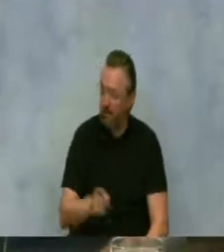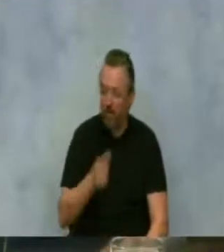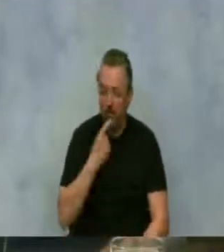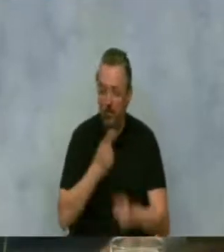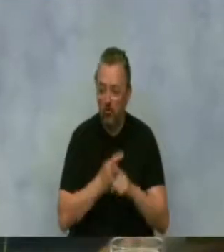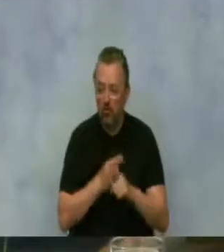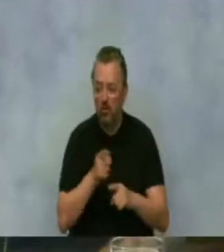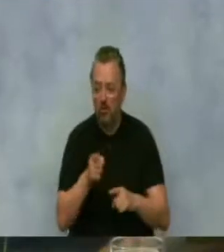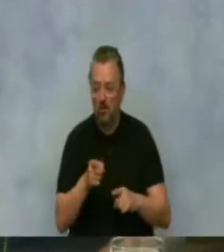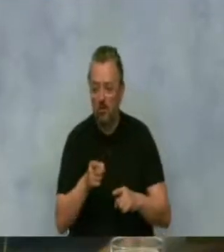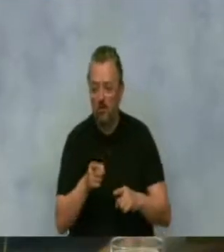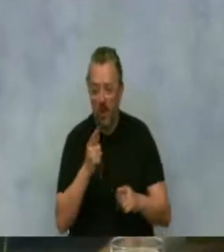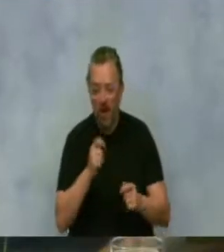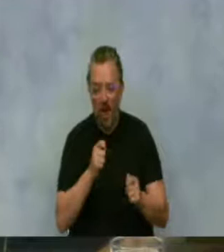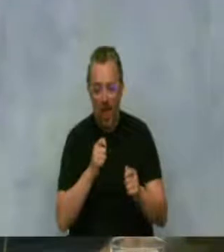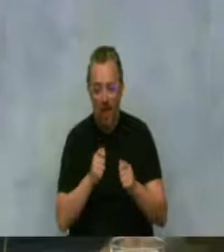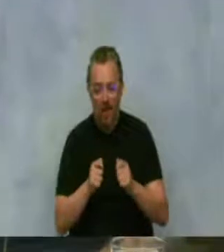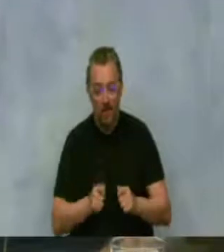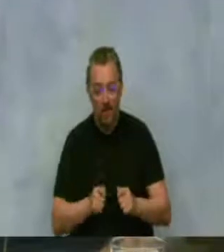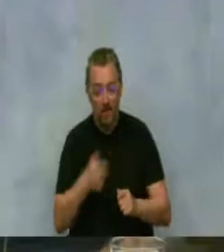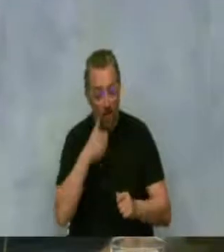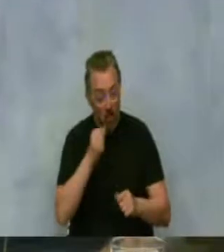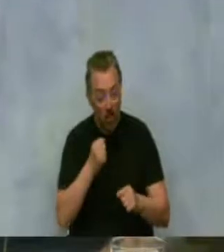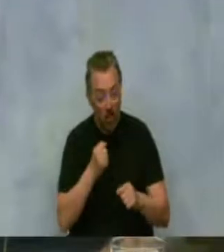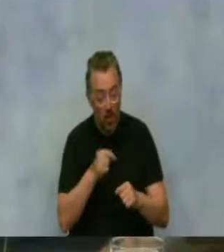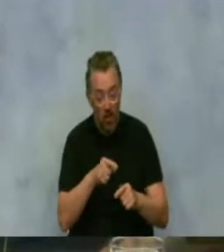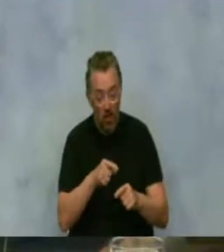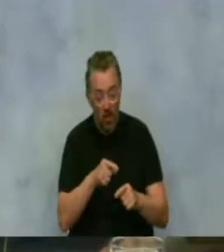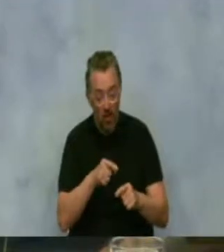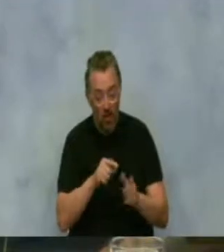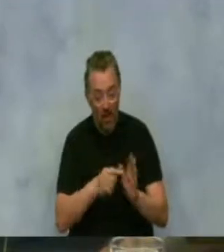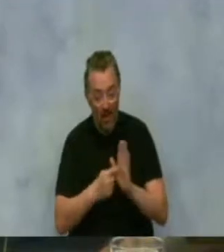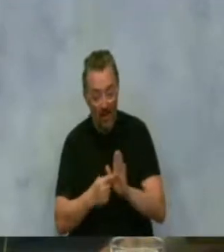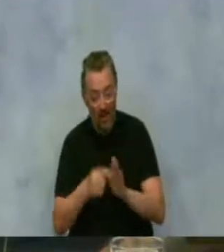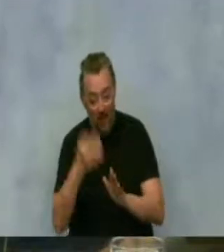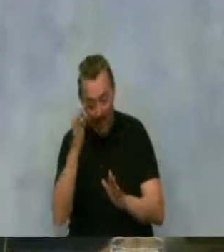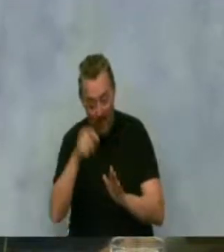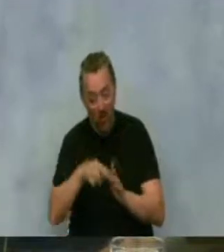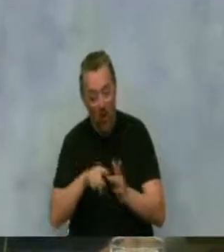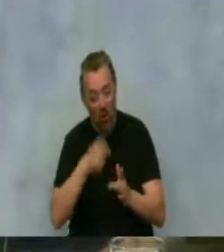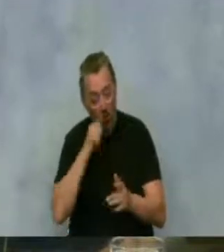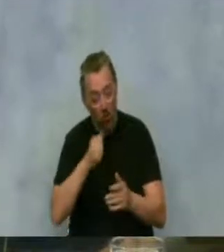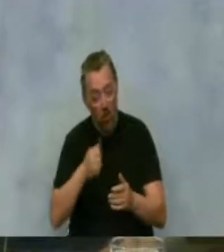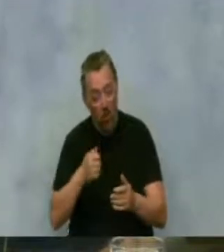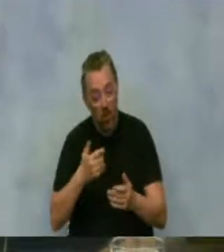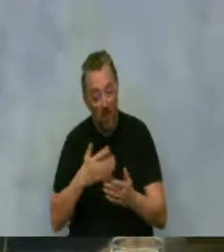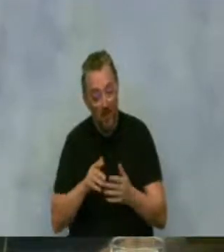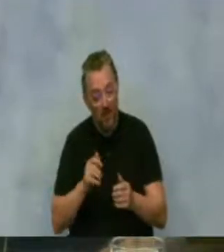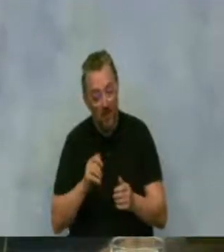the amendments, is that going to reflect in the minute then? Will that be changed?